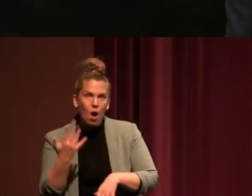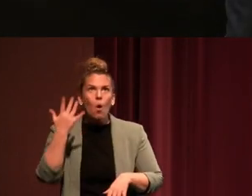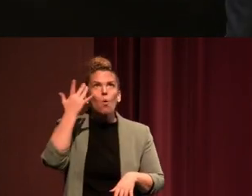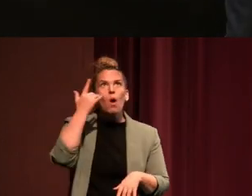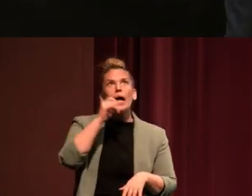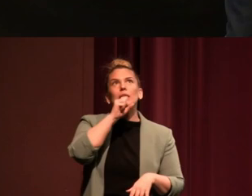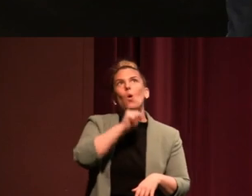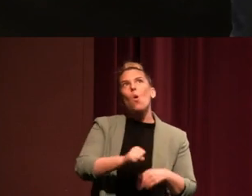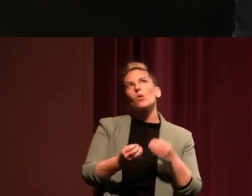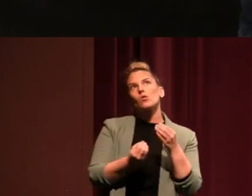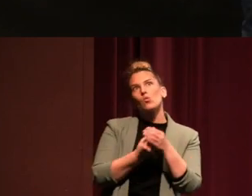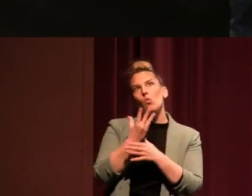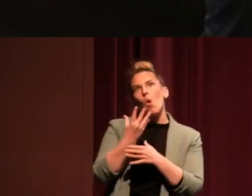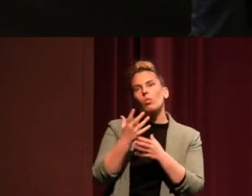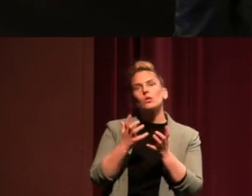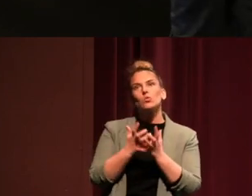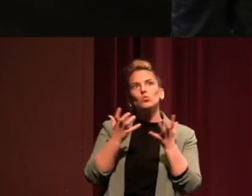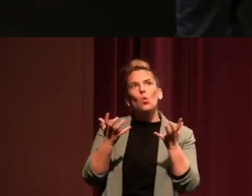important